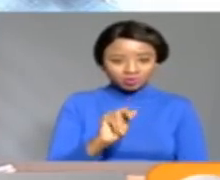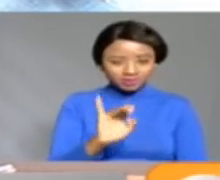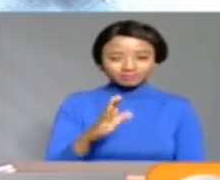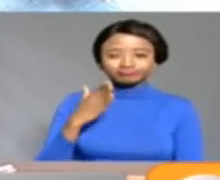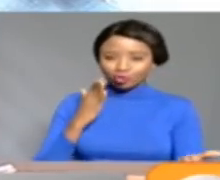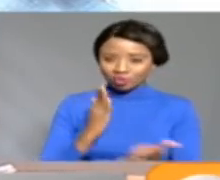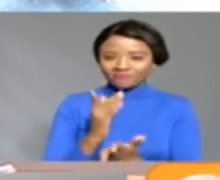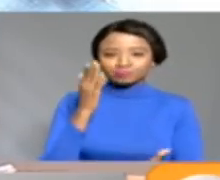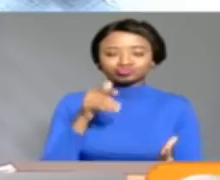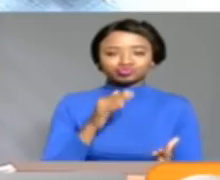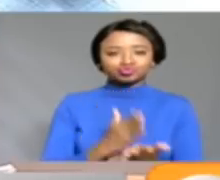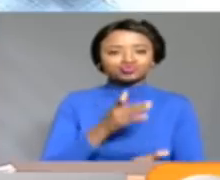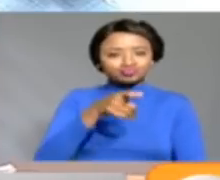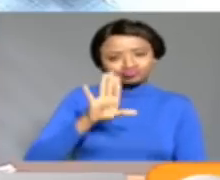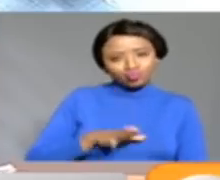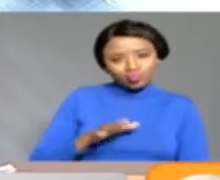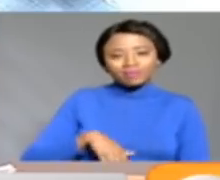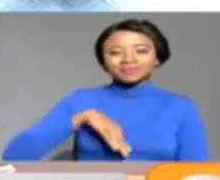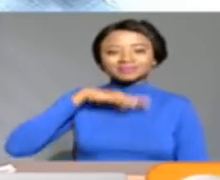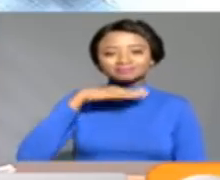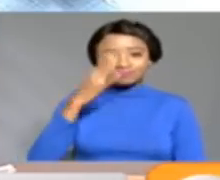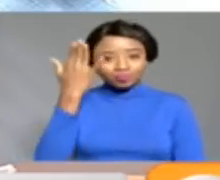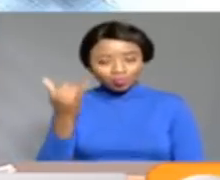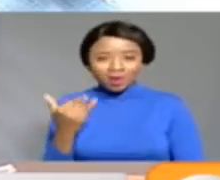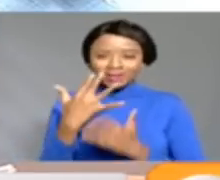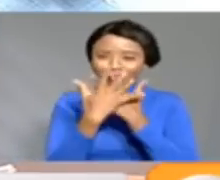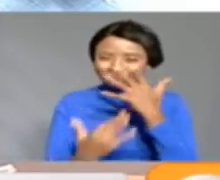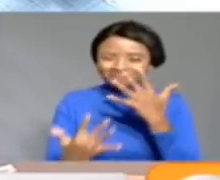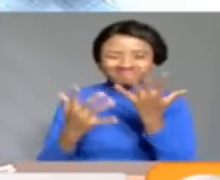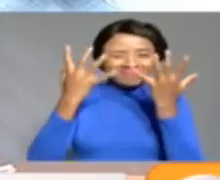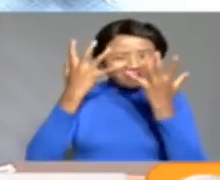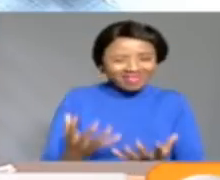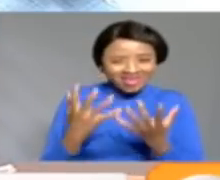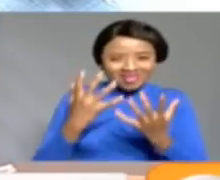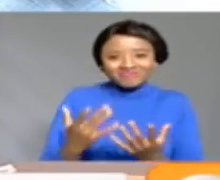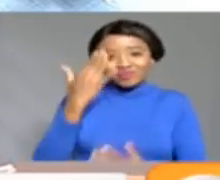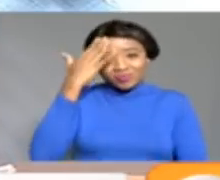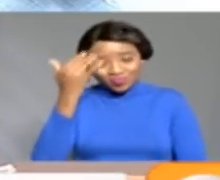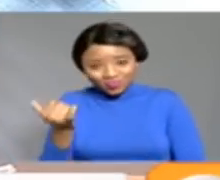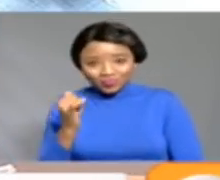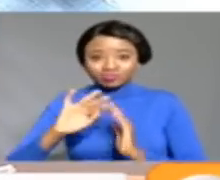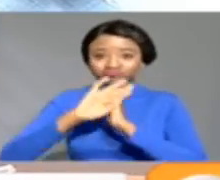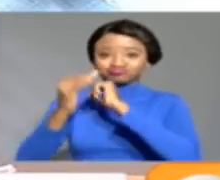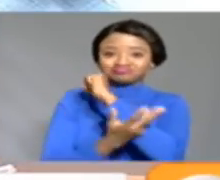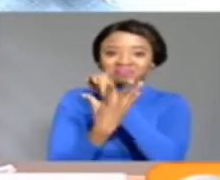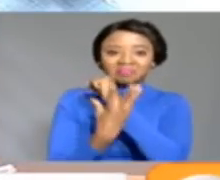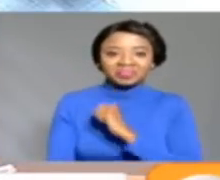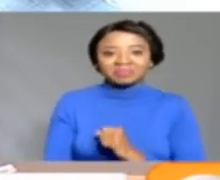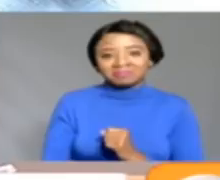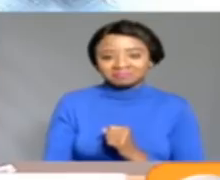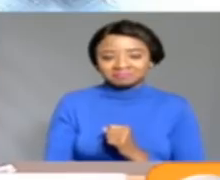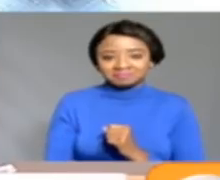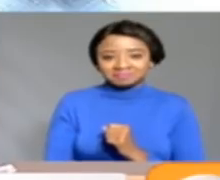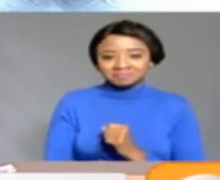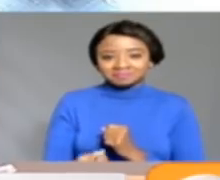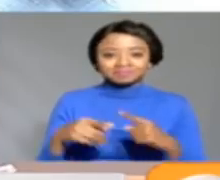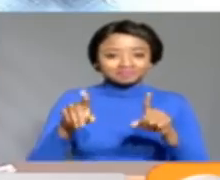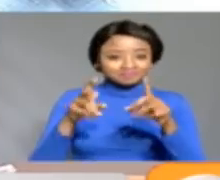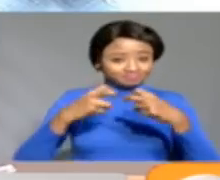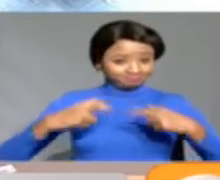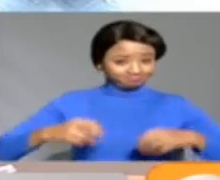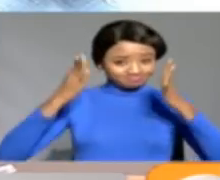that she died of excessive bleeding following a botched abortion. The independent pathologist Peter Ndegwa,